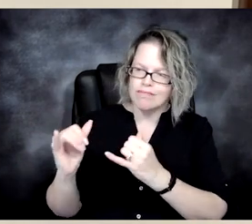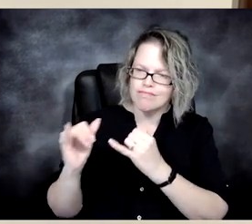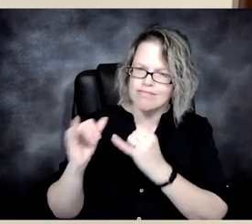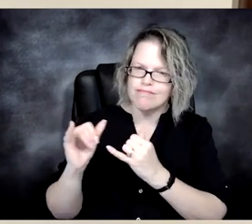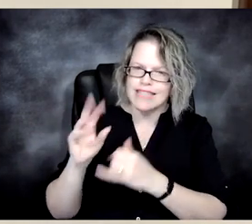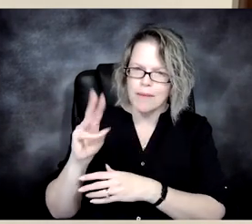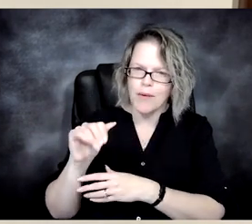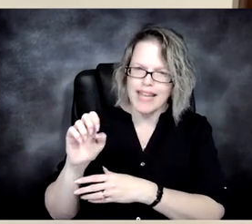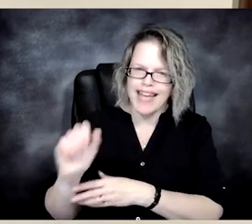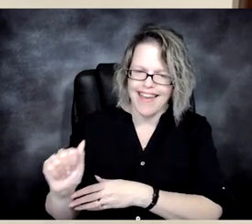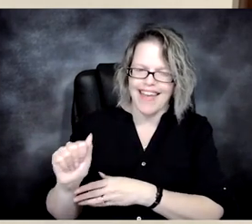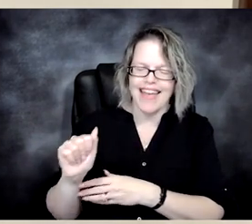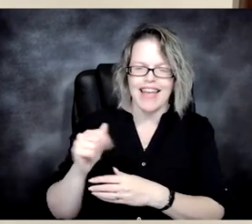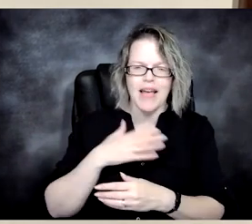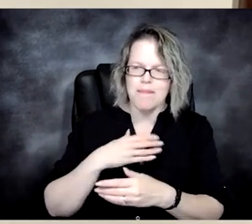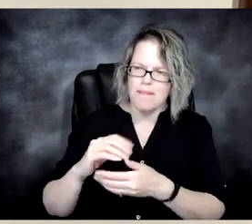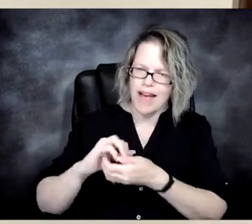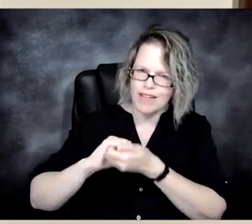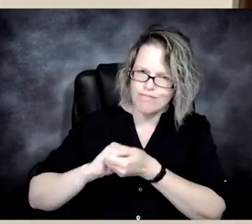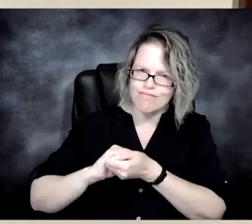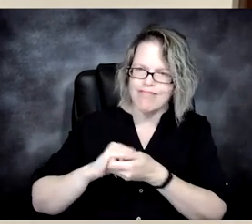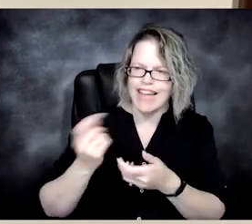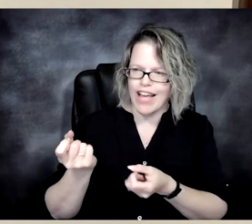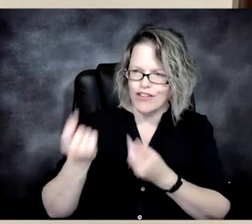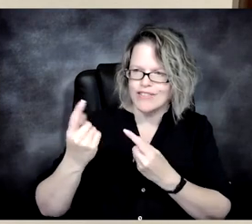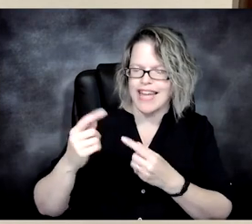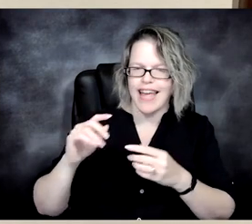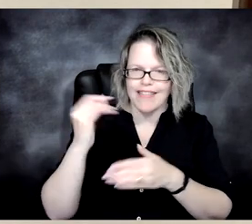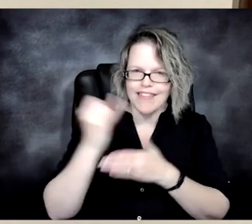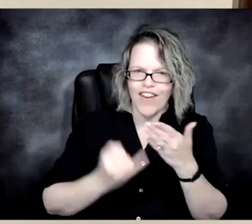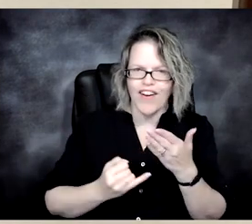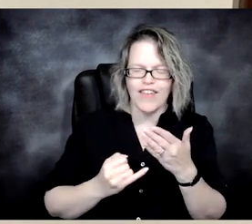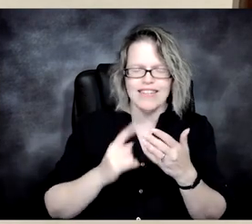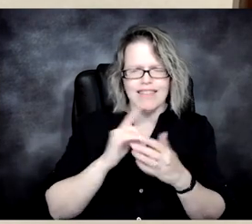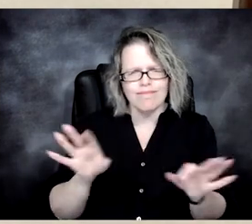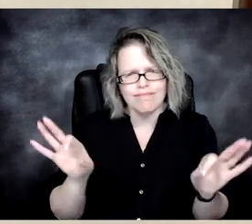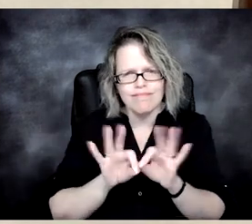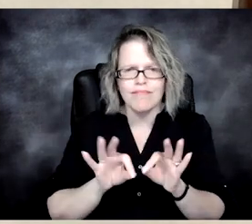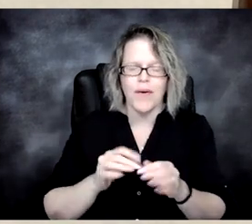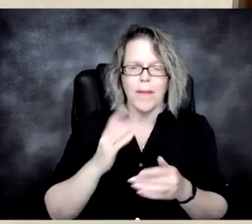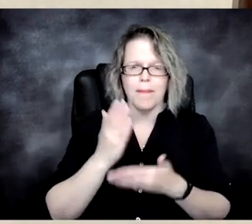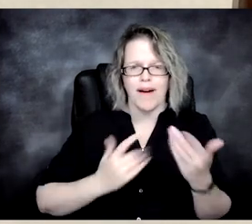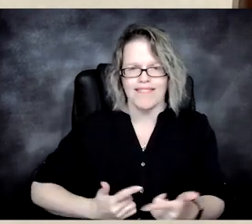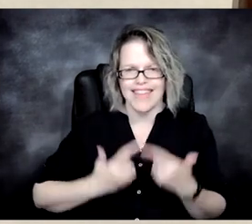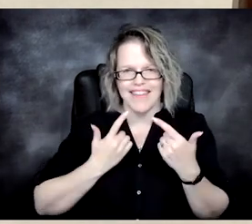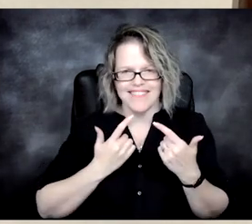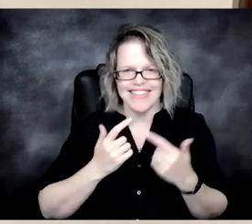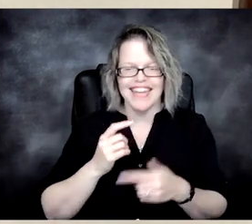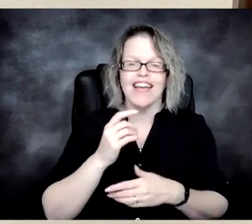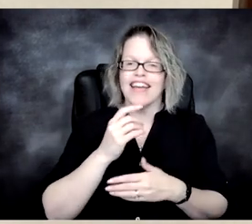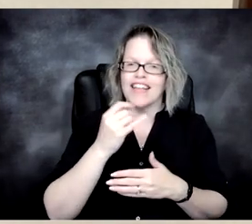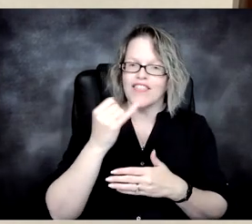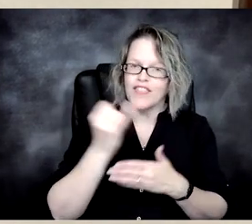and NAEA, my companions in understanding the arts as an indispensable part of life. The arts